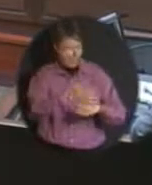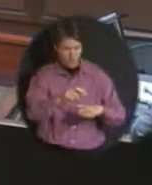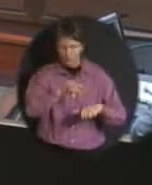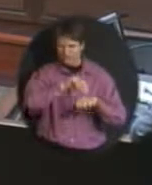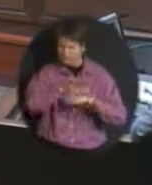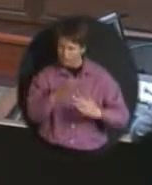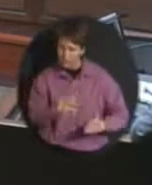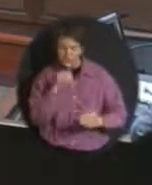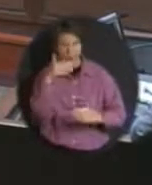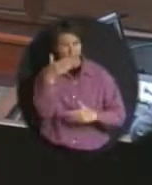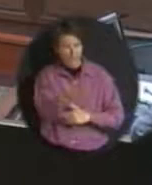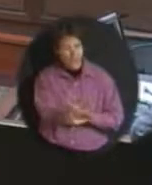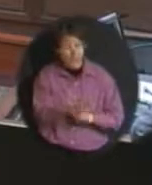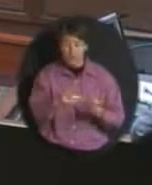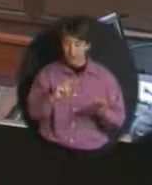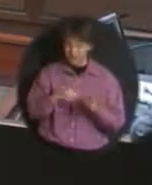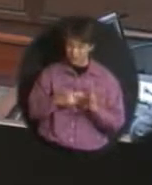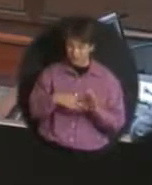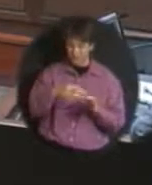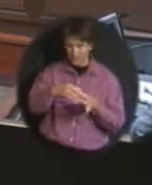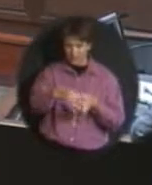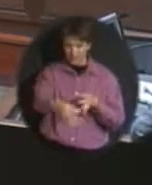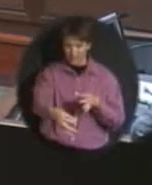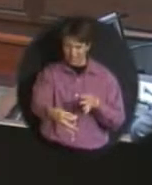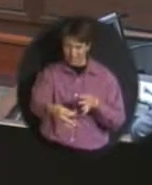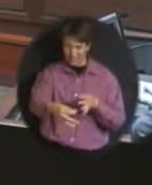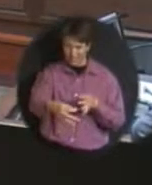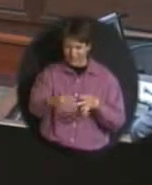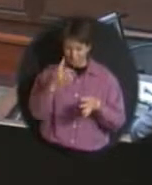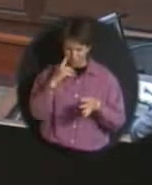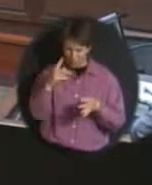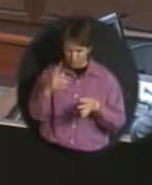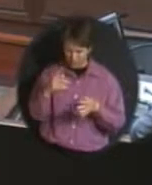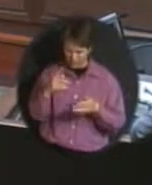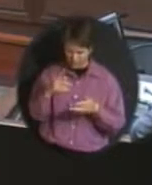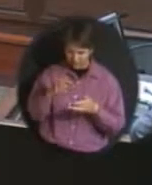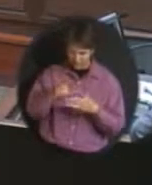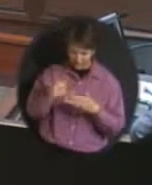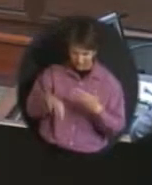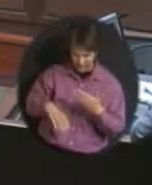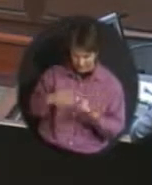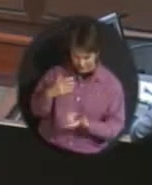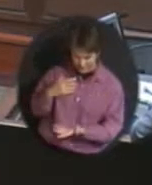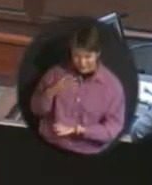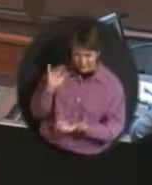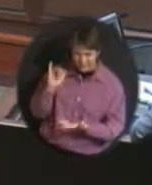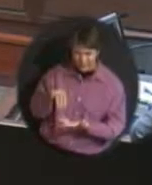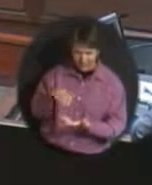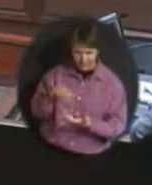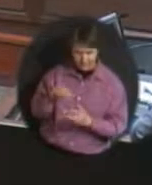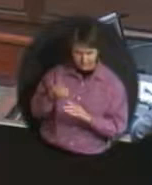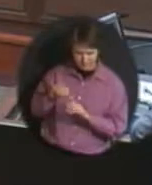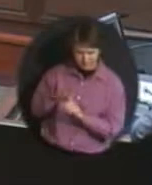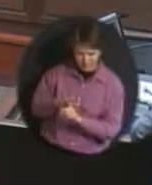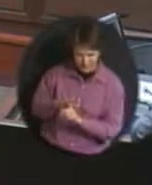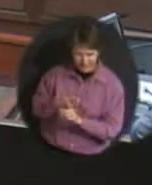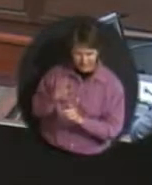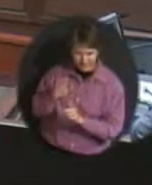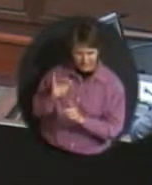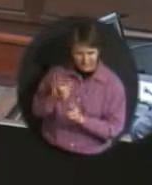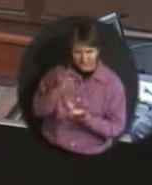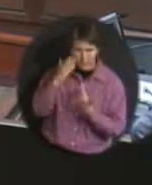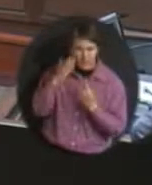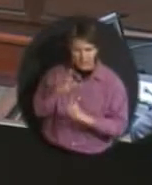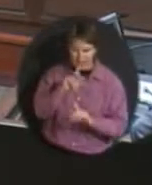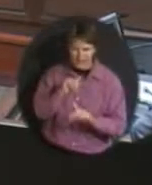isn't available, do the delayed consequences impact the outcome? I don't know the answer to that. It was